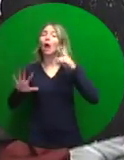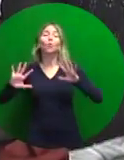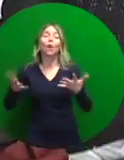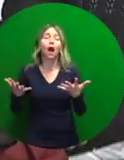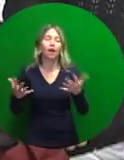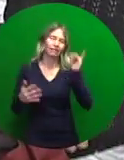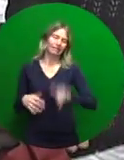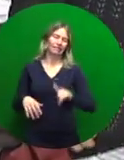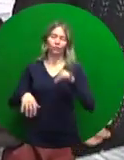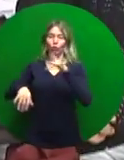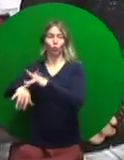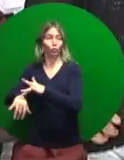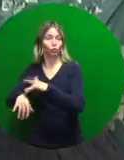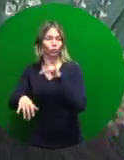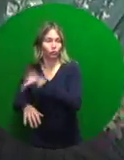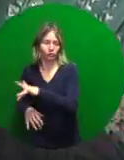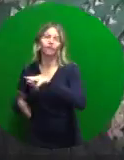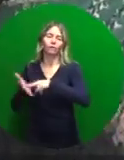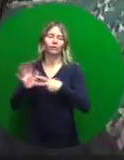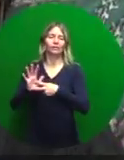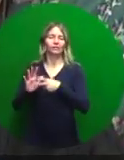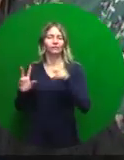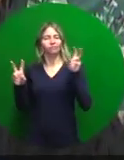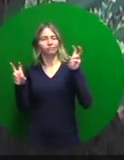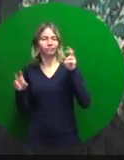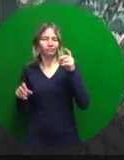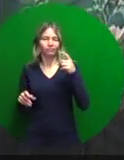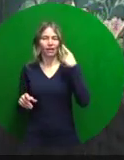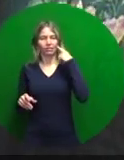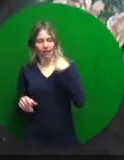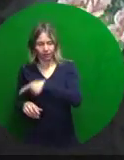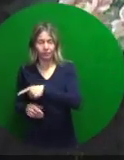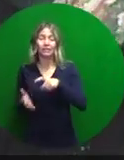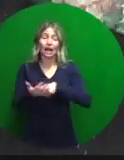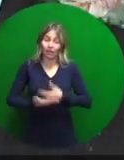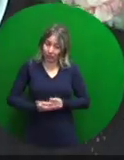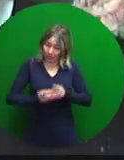her like that. Okay. When she was newborn,